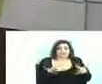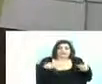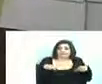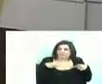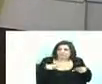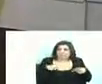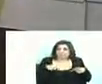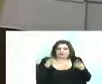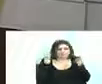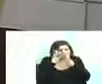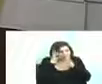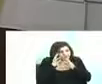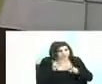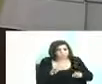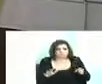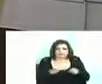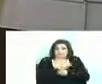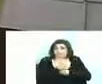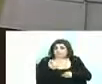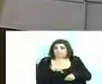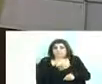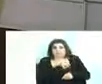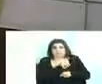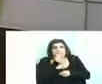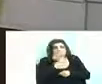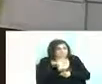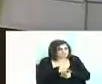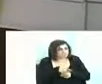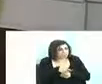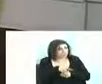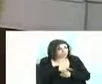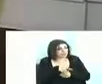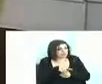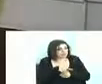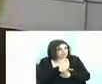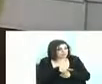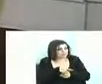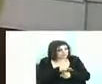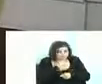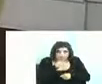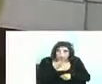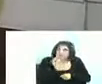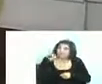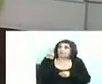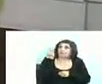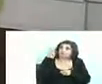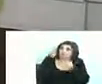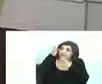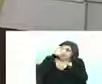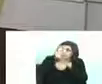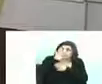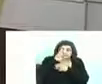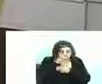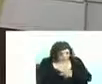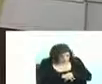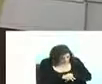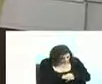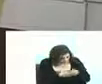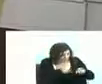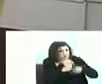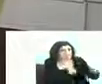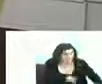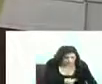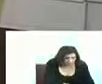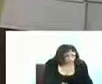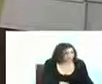us up that instead of looking upward, we're looking downward, and we trip over ourselves and over our feet, and so we have compassion